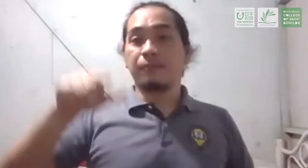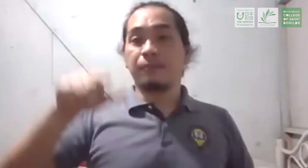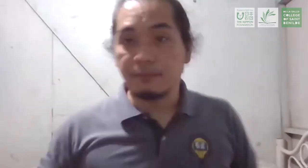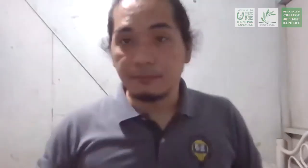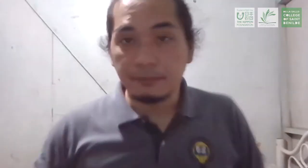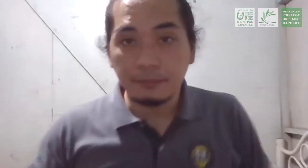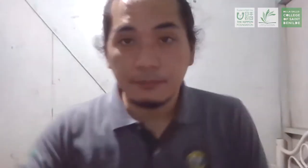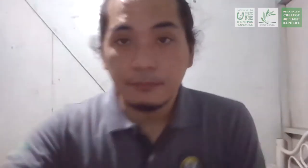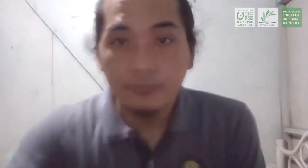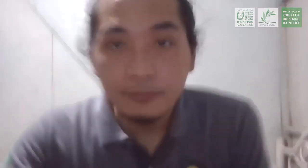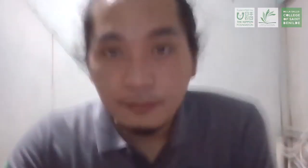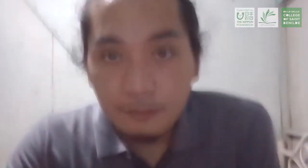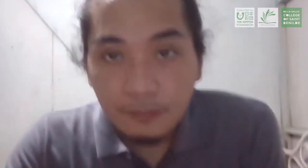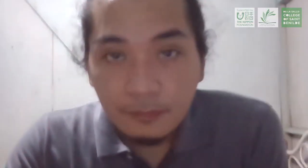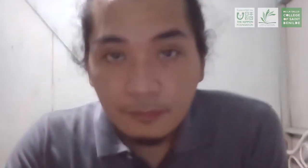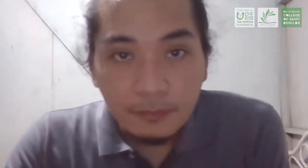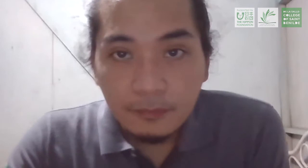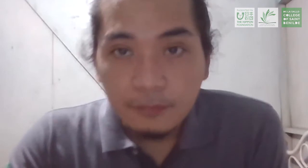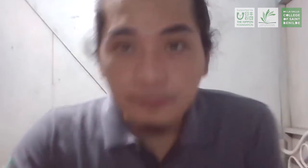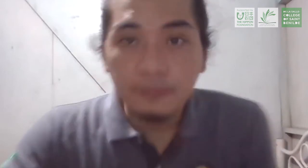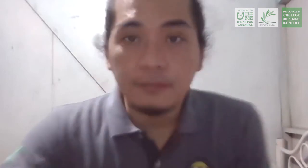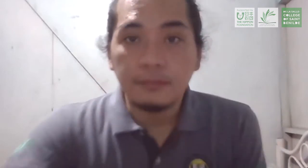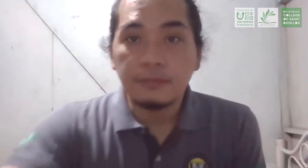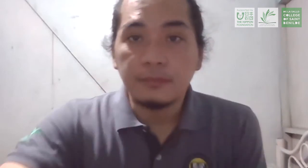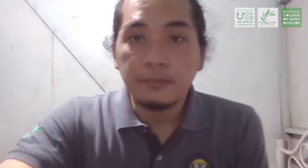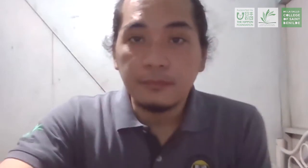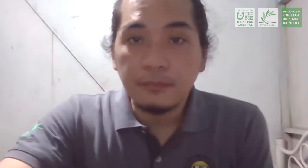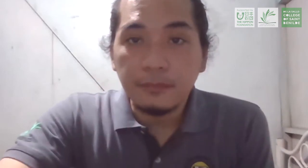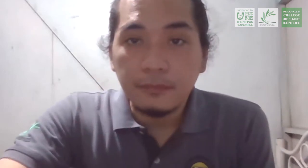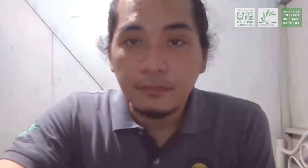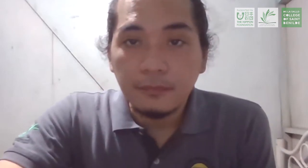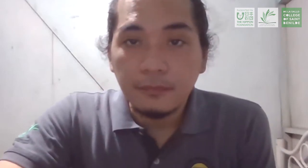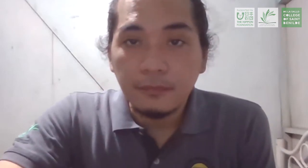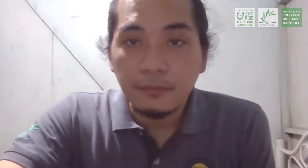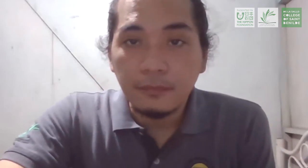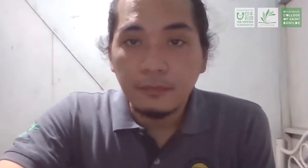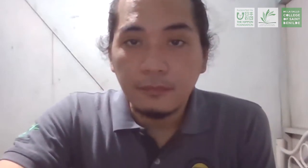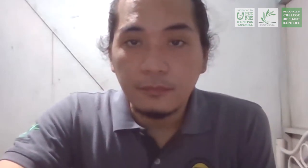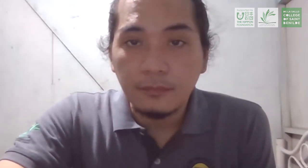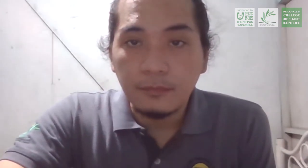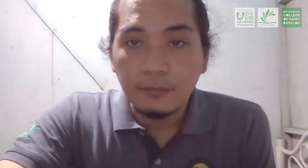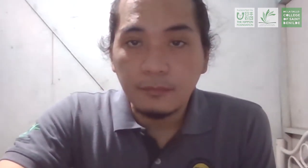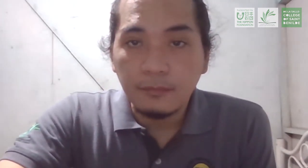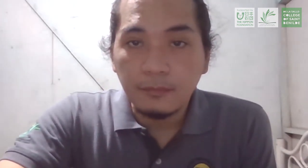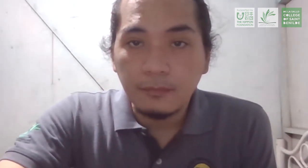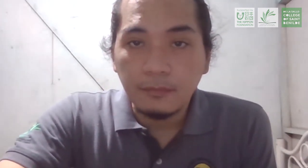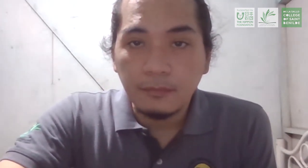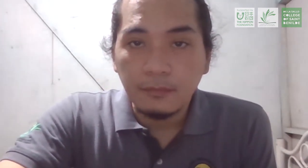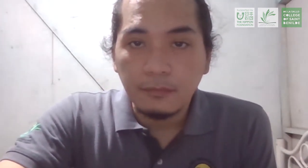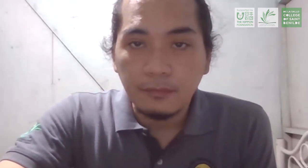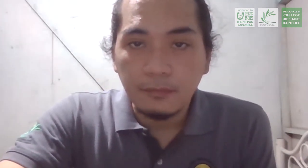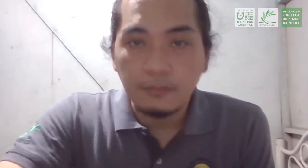also because it's too much for the student to learn at one time.